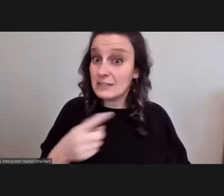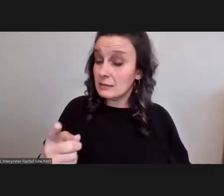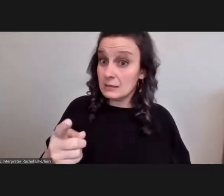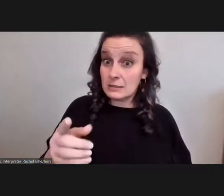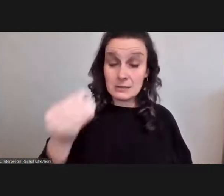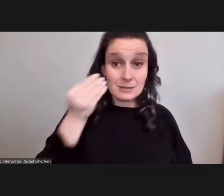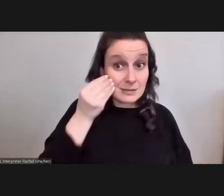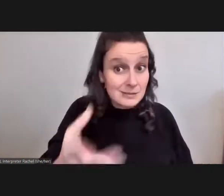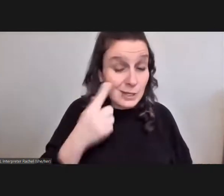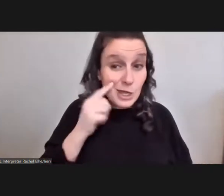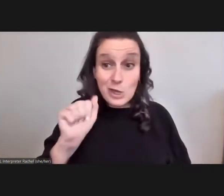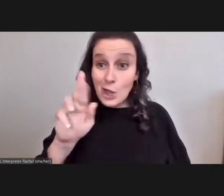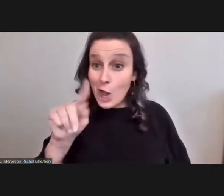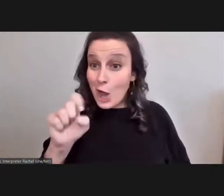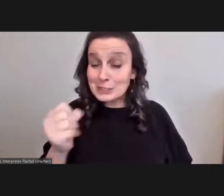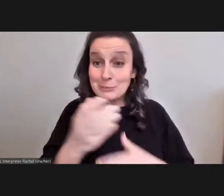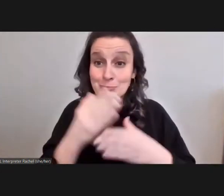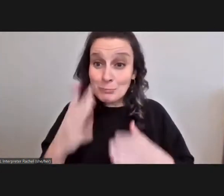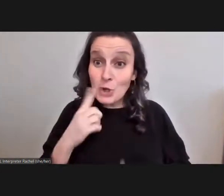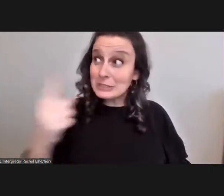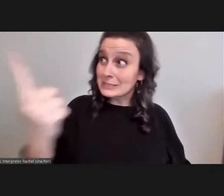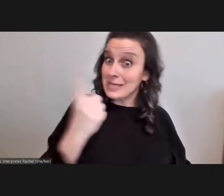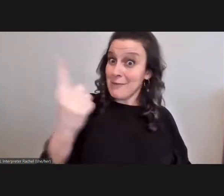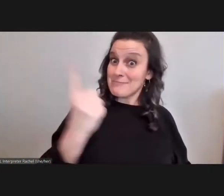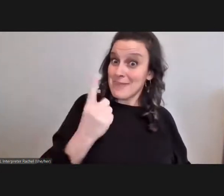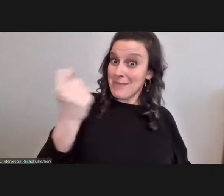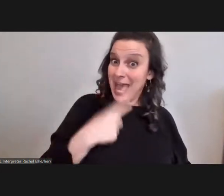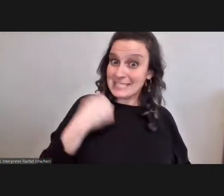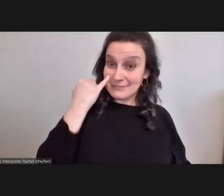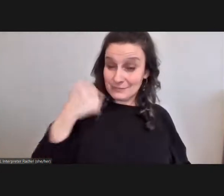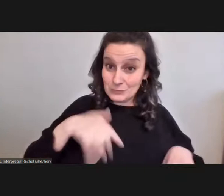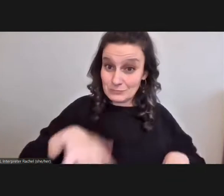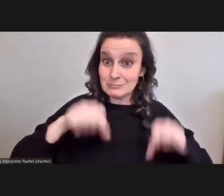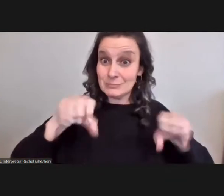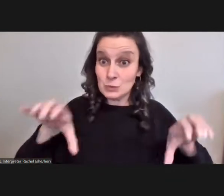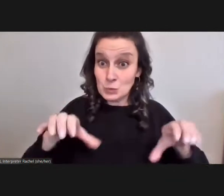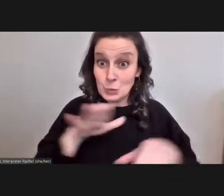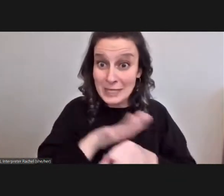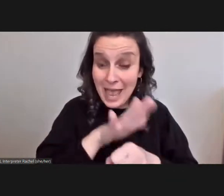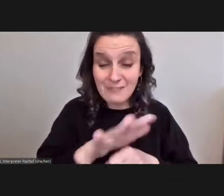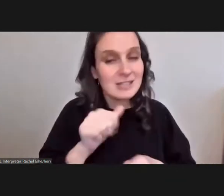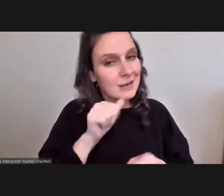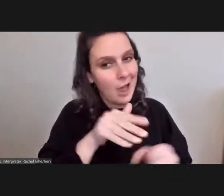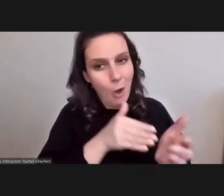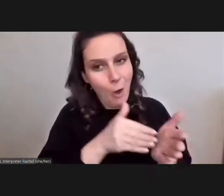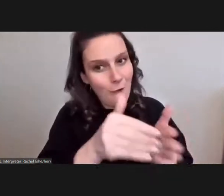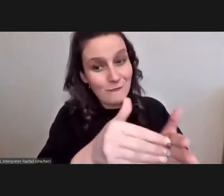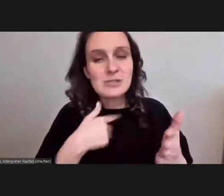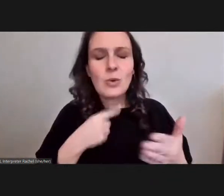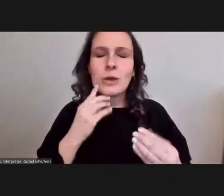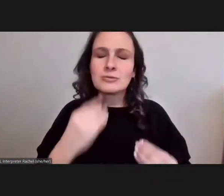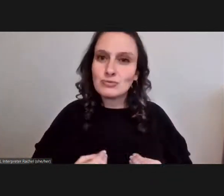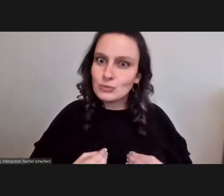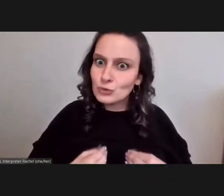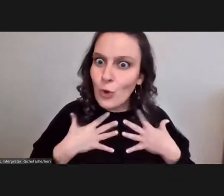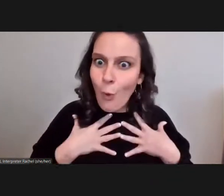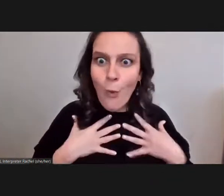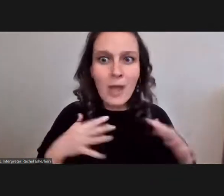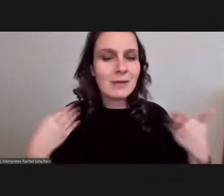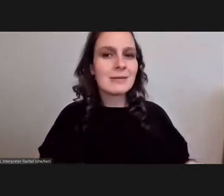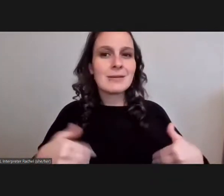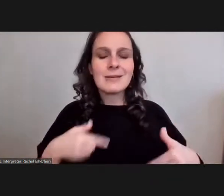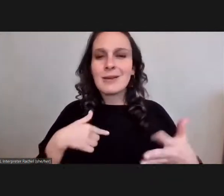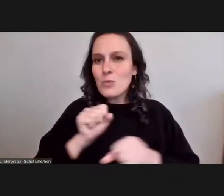often with our arts partners who come and ask us if they're doing enough. So it's just been like a complete joy to work with